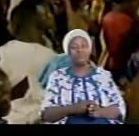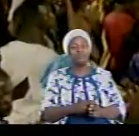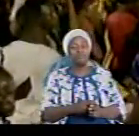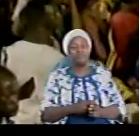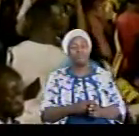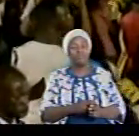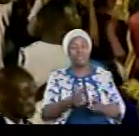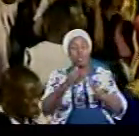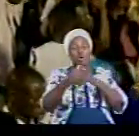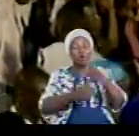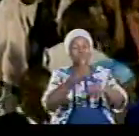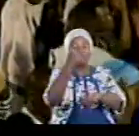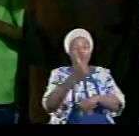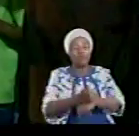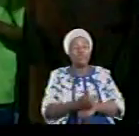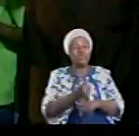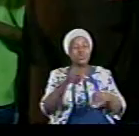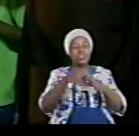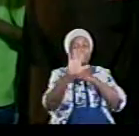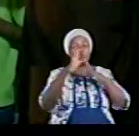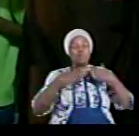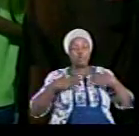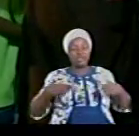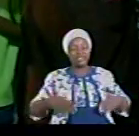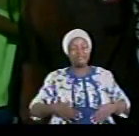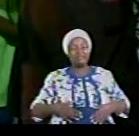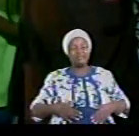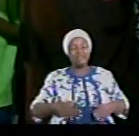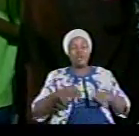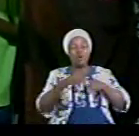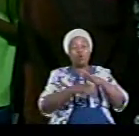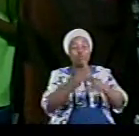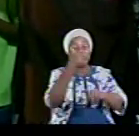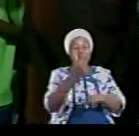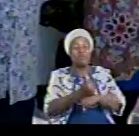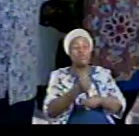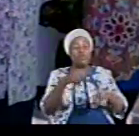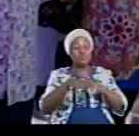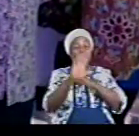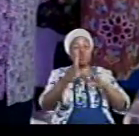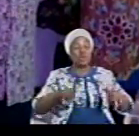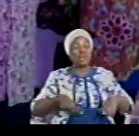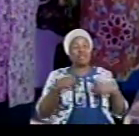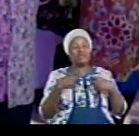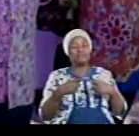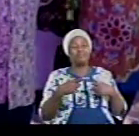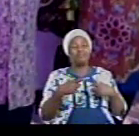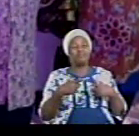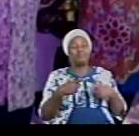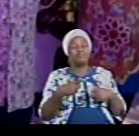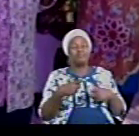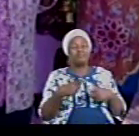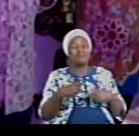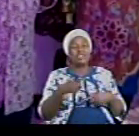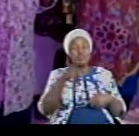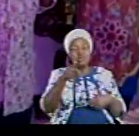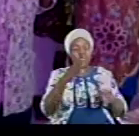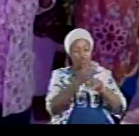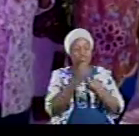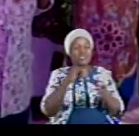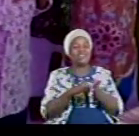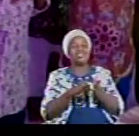confirmation in your body confirmation in your life you've got it